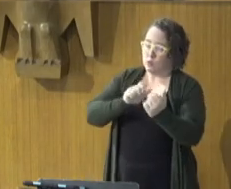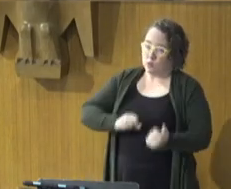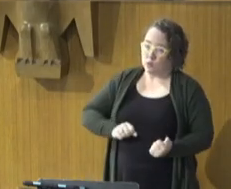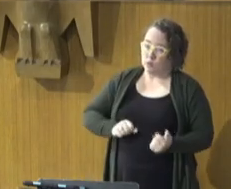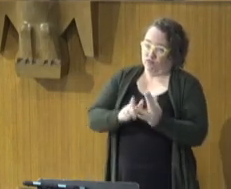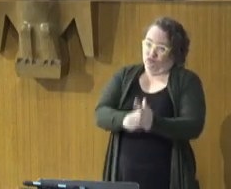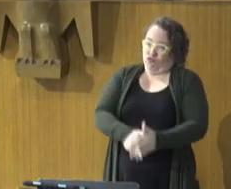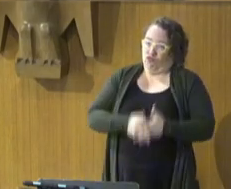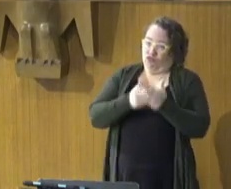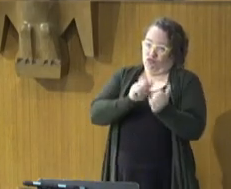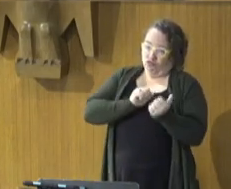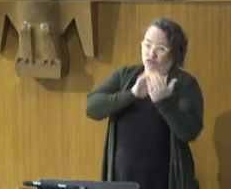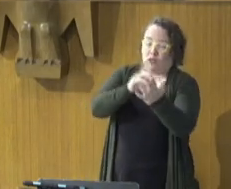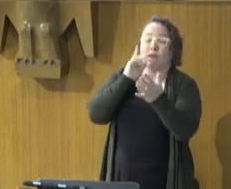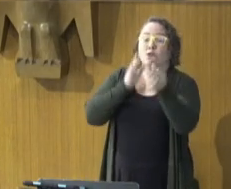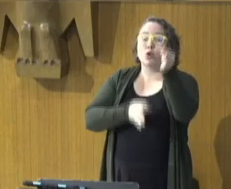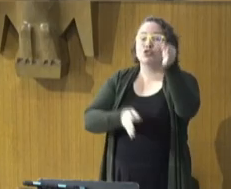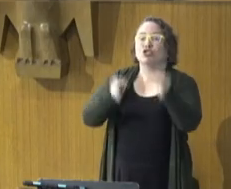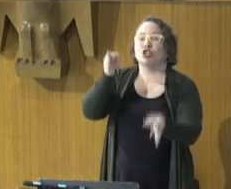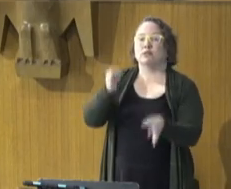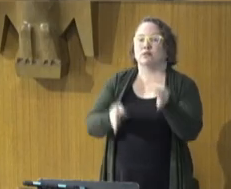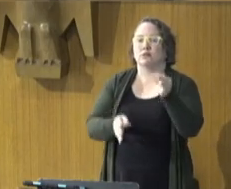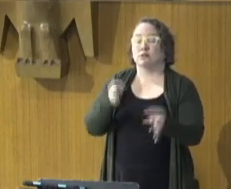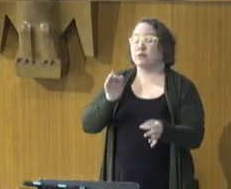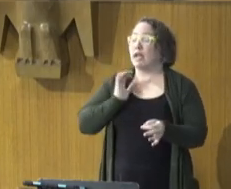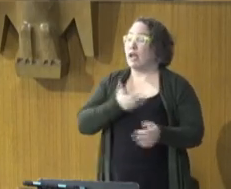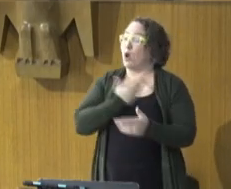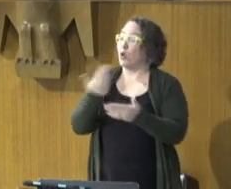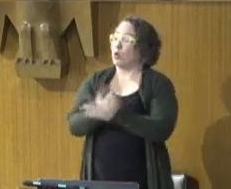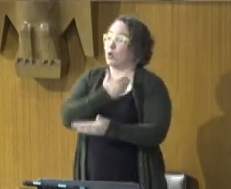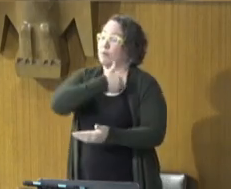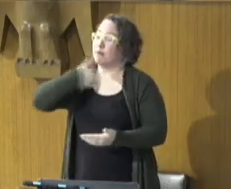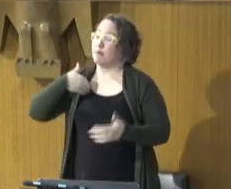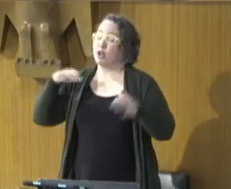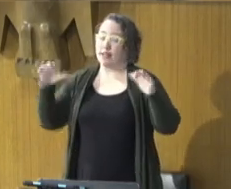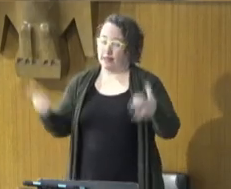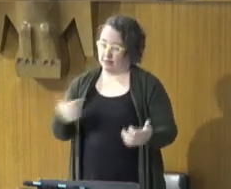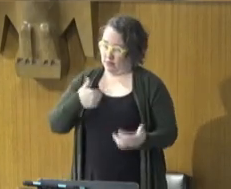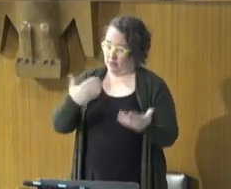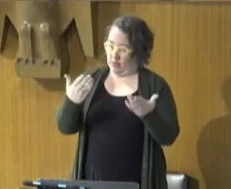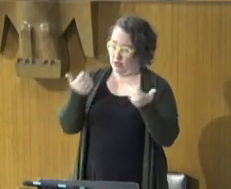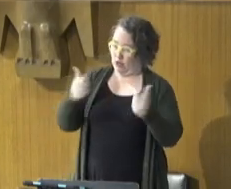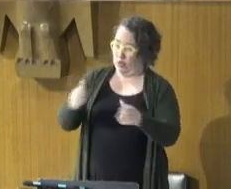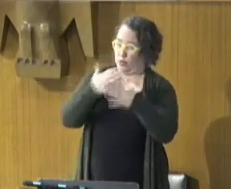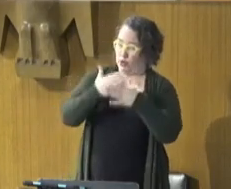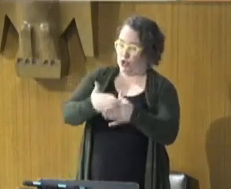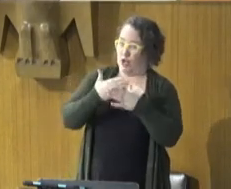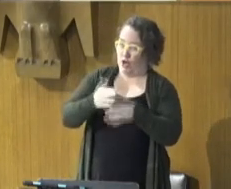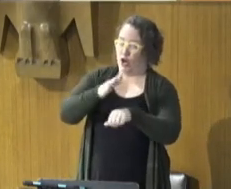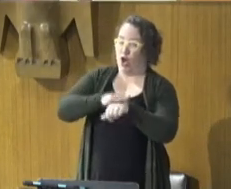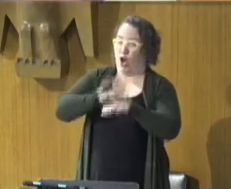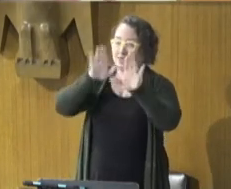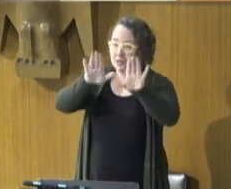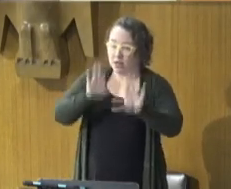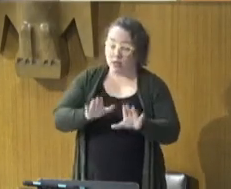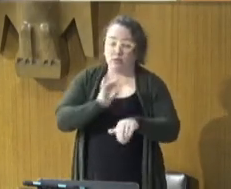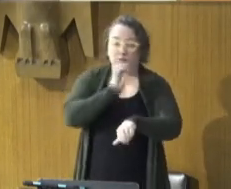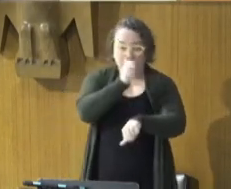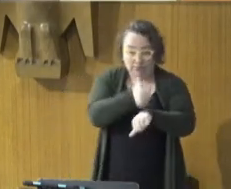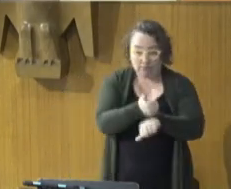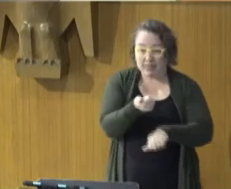justice issues. When we hold our new member classes on Sundays, I'd like to share about the UCC that was formed in